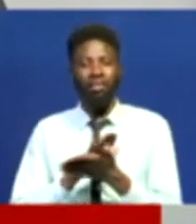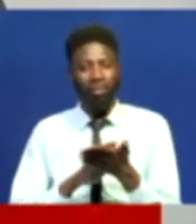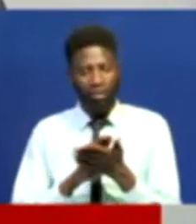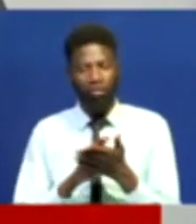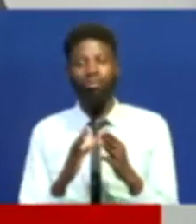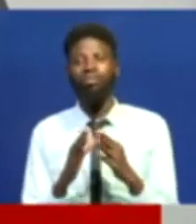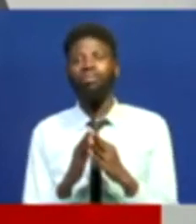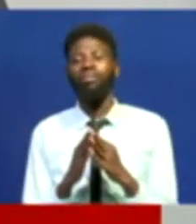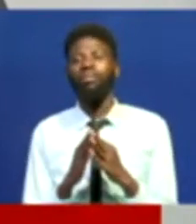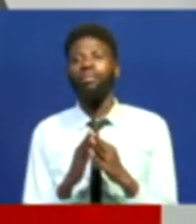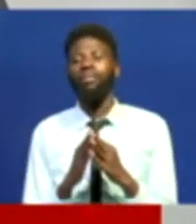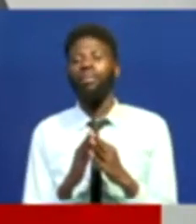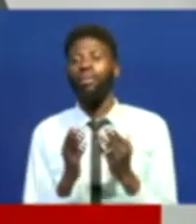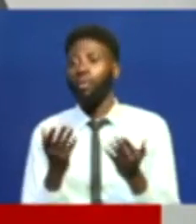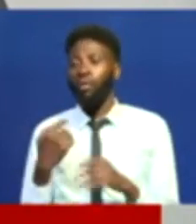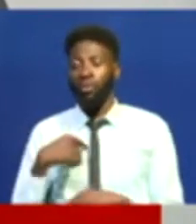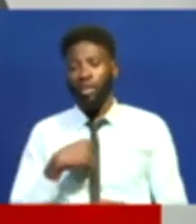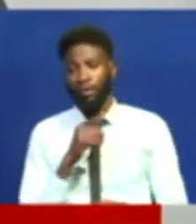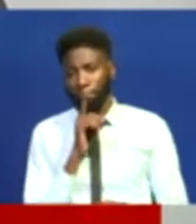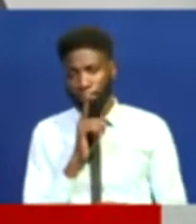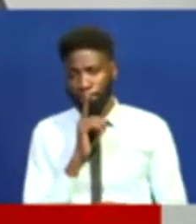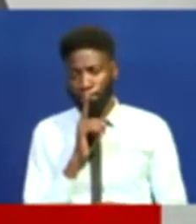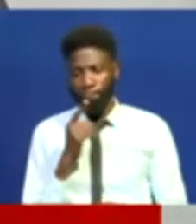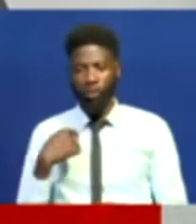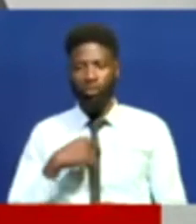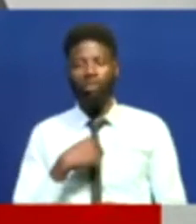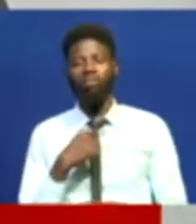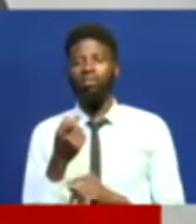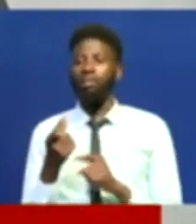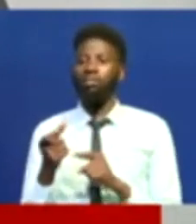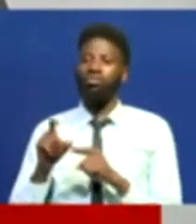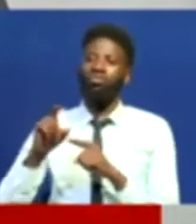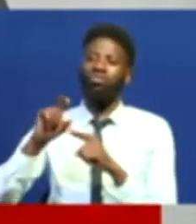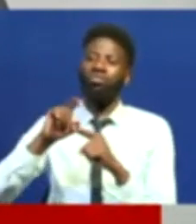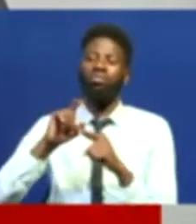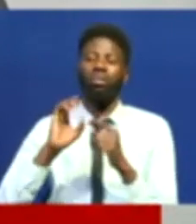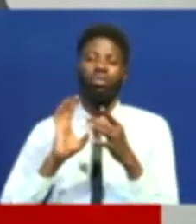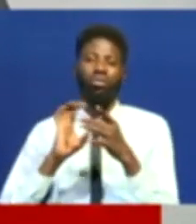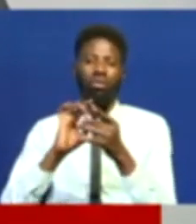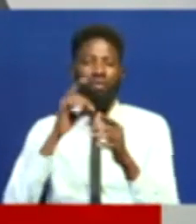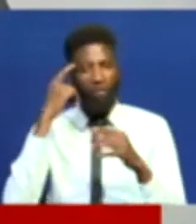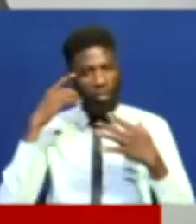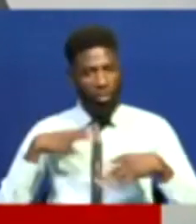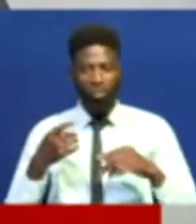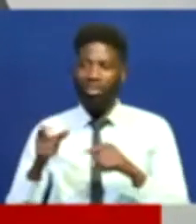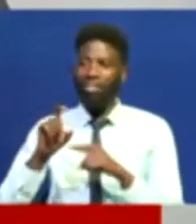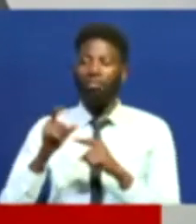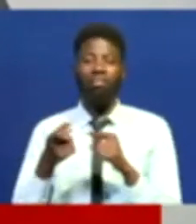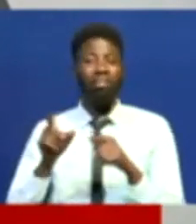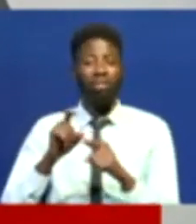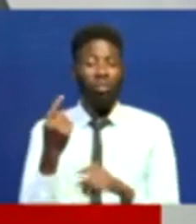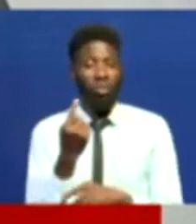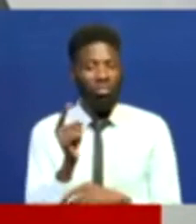component, where we are saying we are increasing the reach of connectivity to people, but not only increasing the